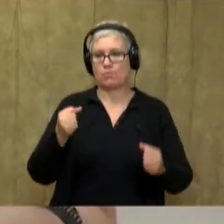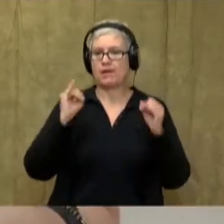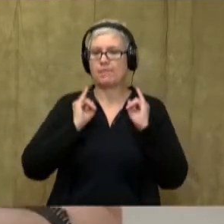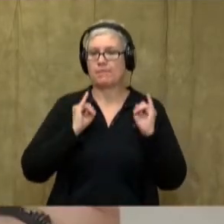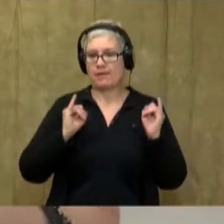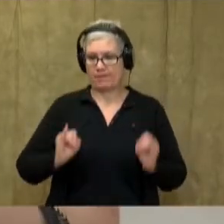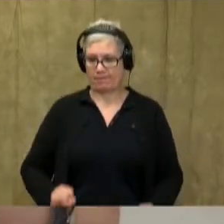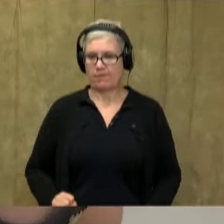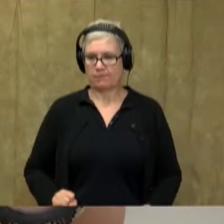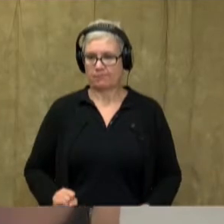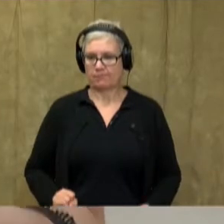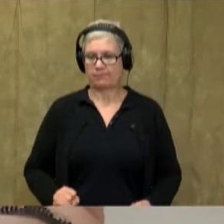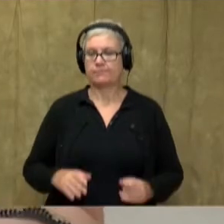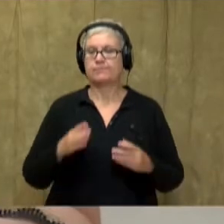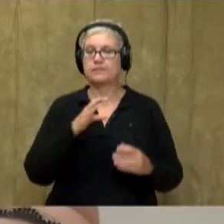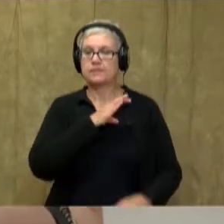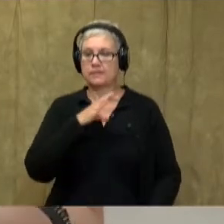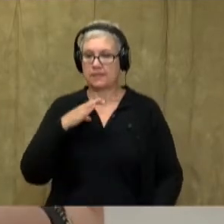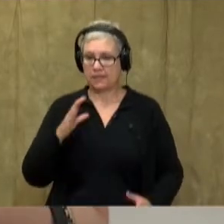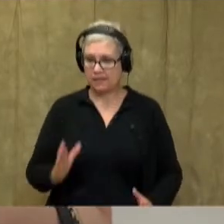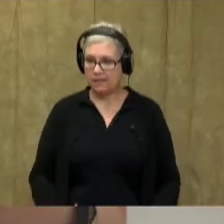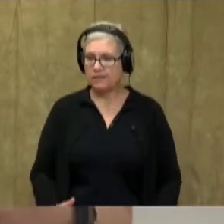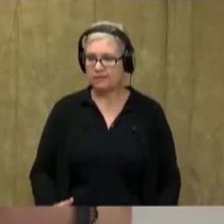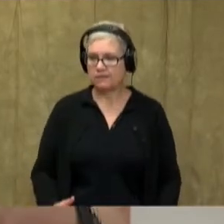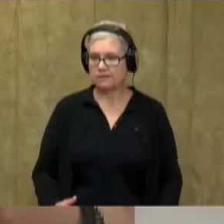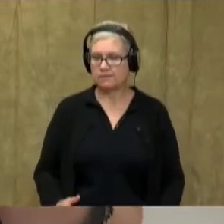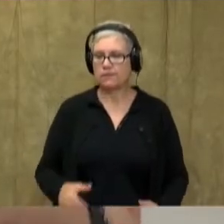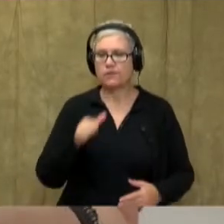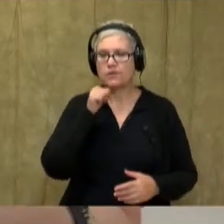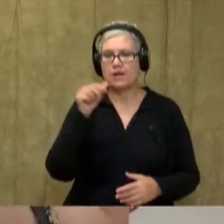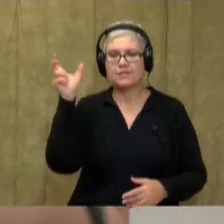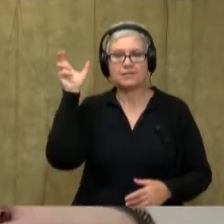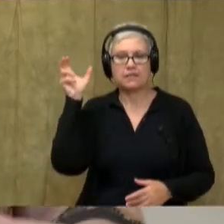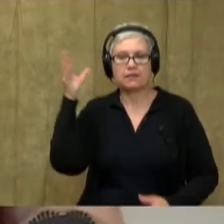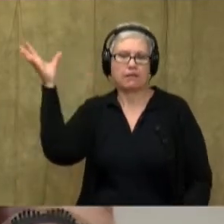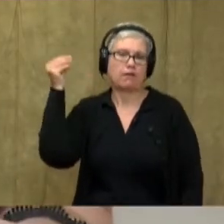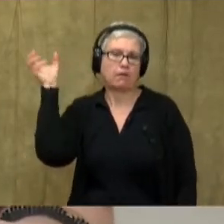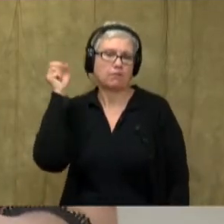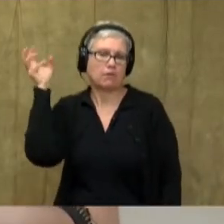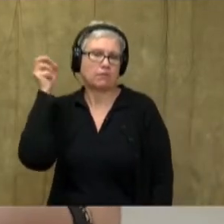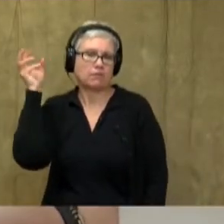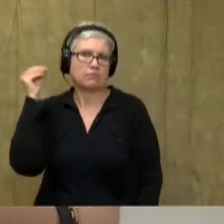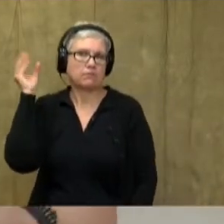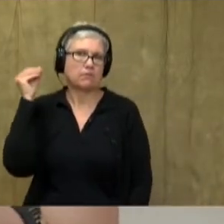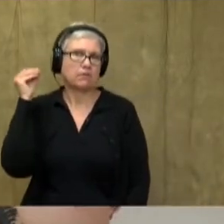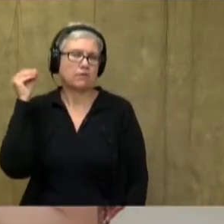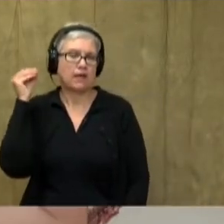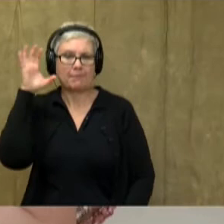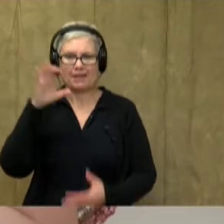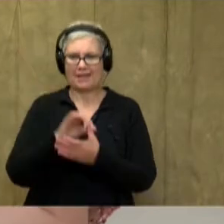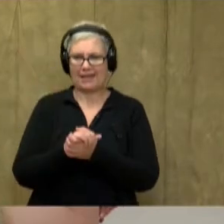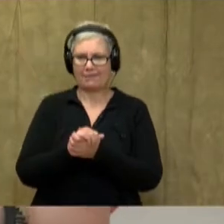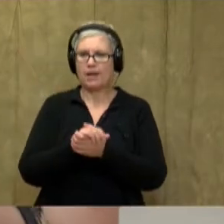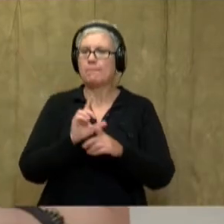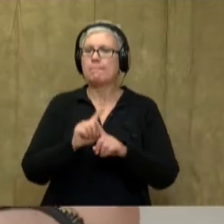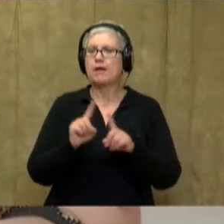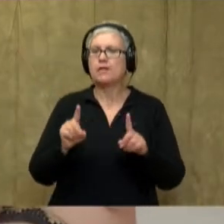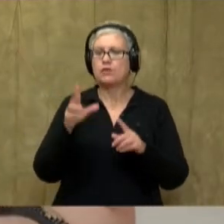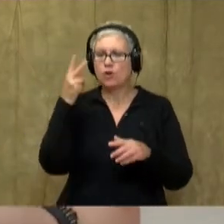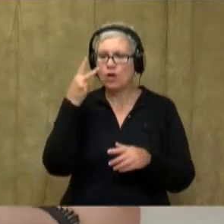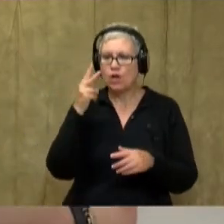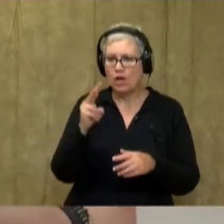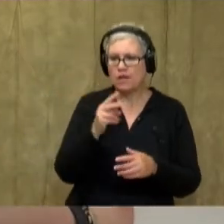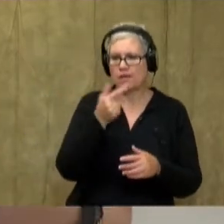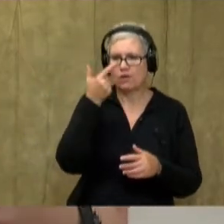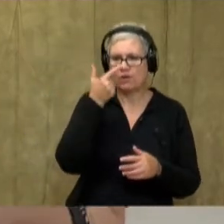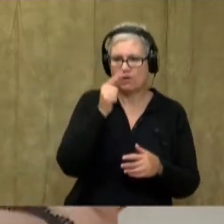individual and a strong citizen who is not just listening to everything that everybody says, but you're looking at solid evidence